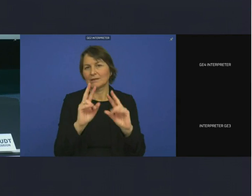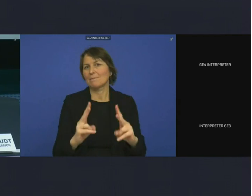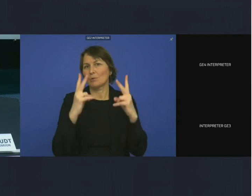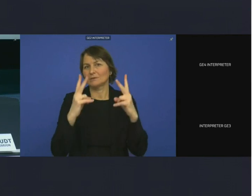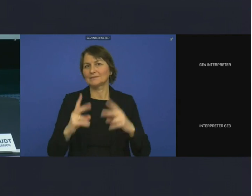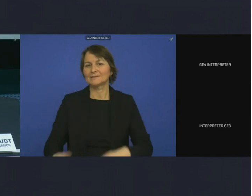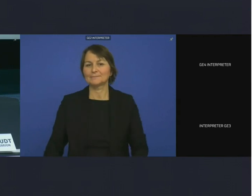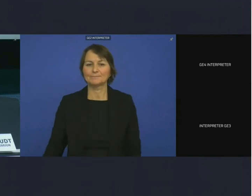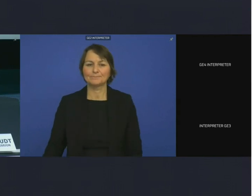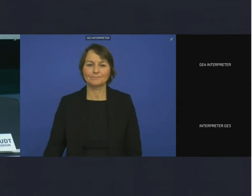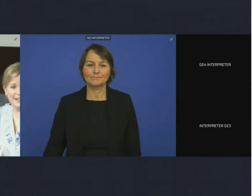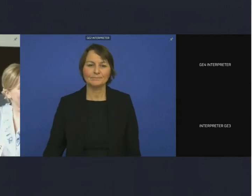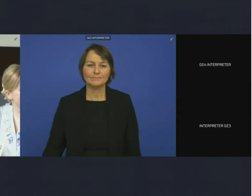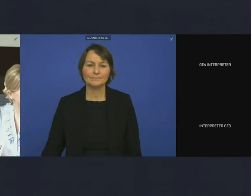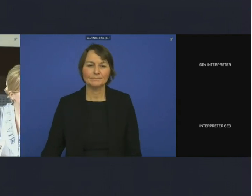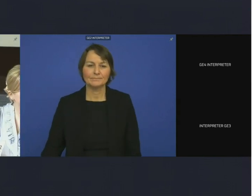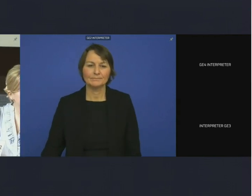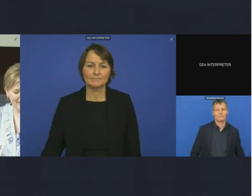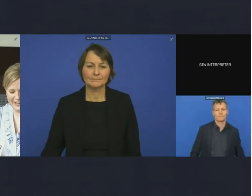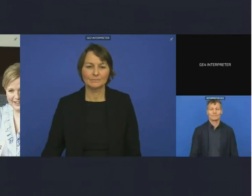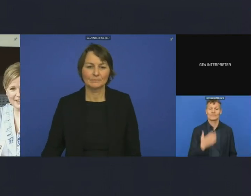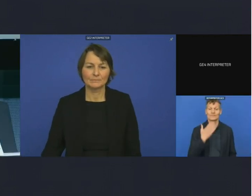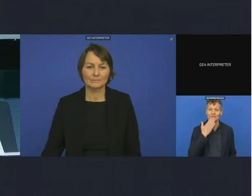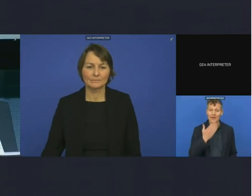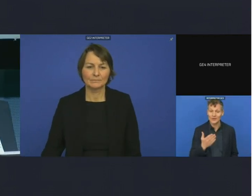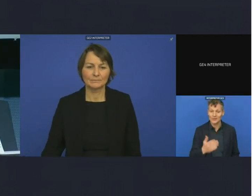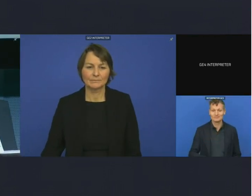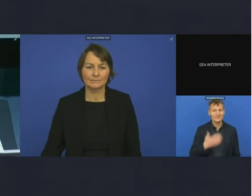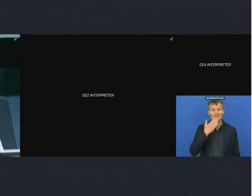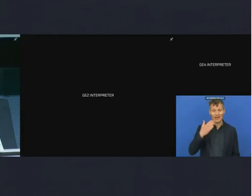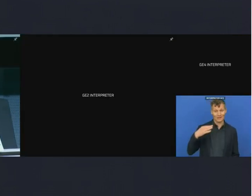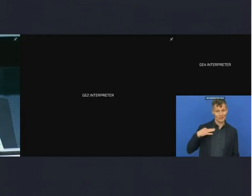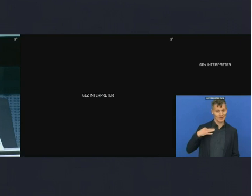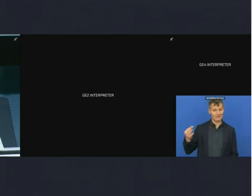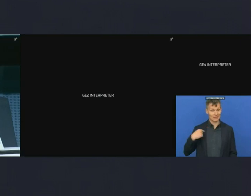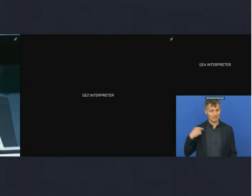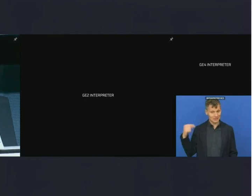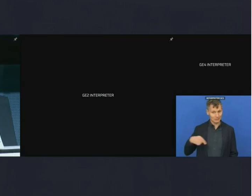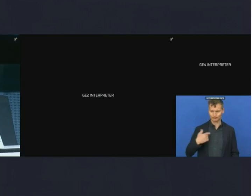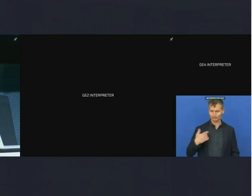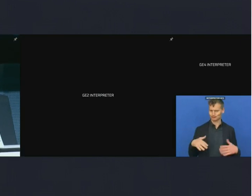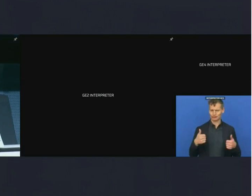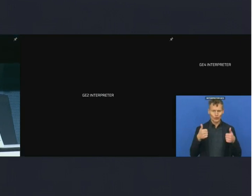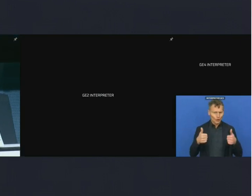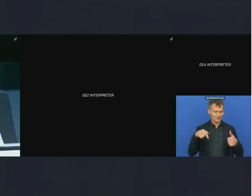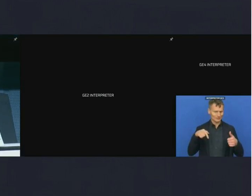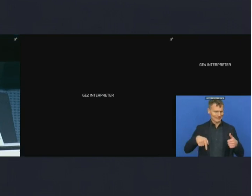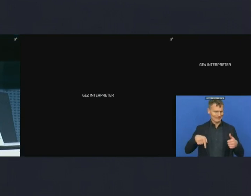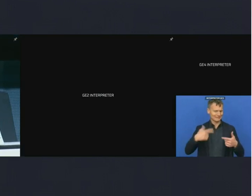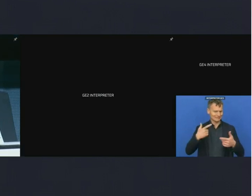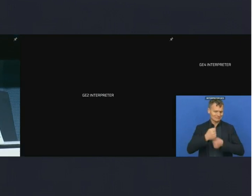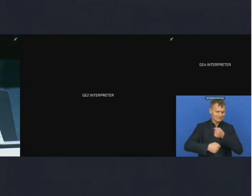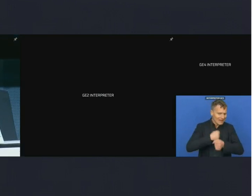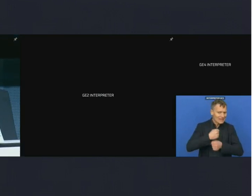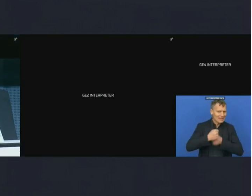Thank you, Flor, and thank you for the invitation here. It's great that this great event goes on despite the difficult